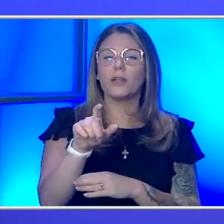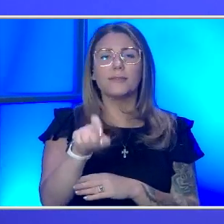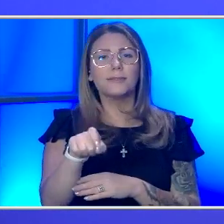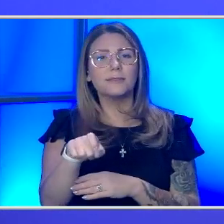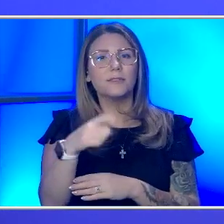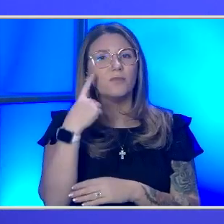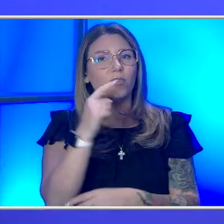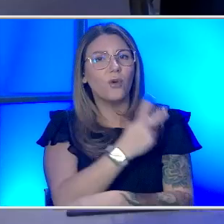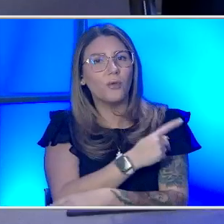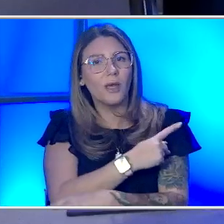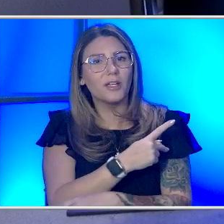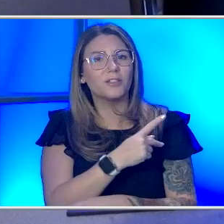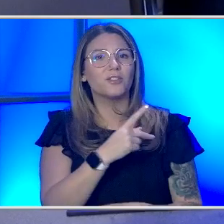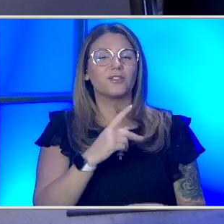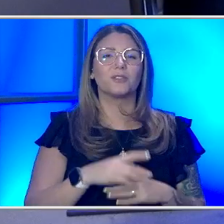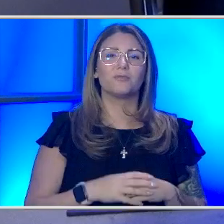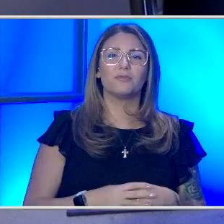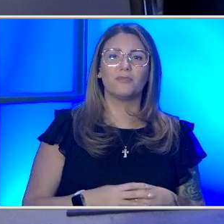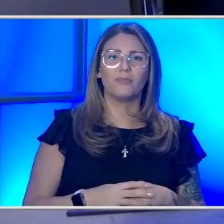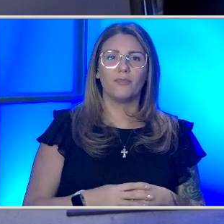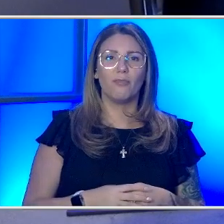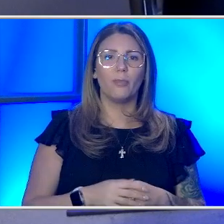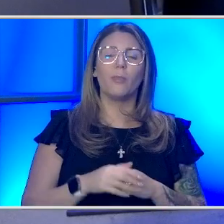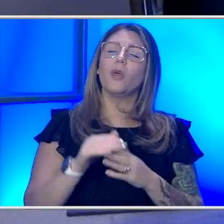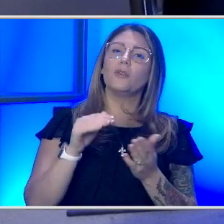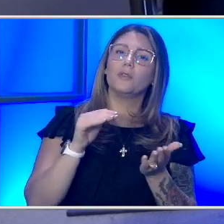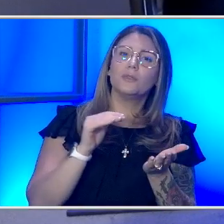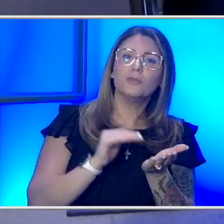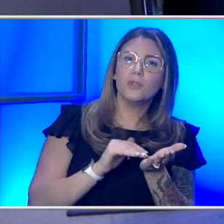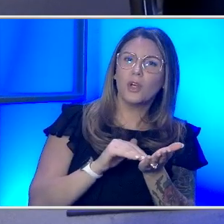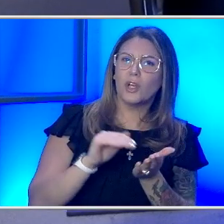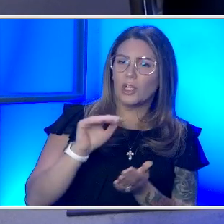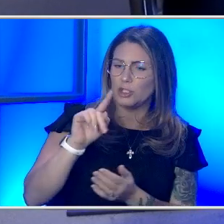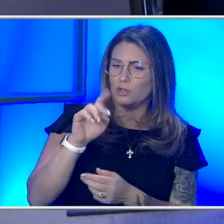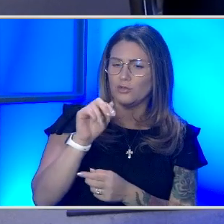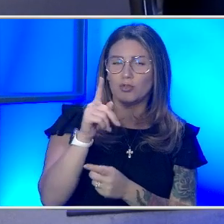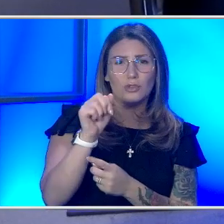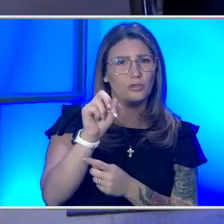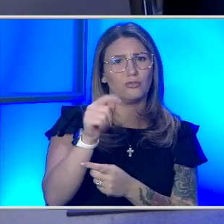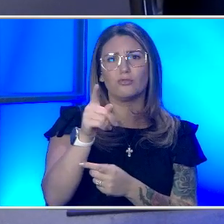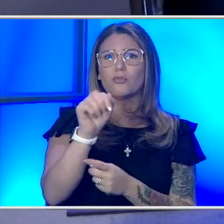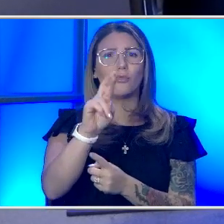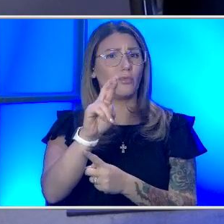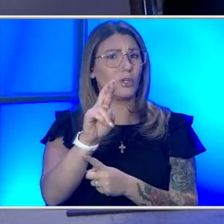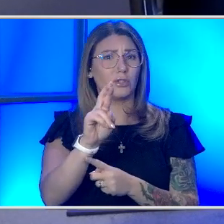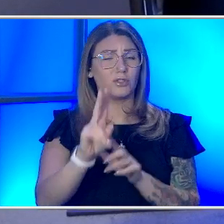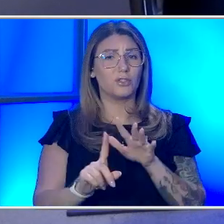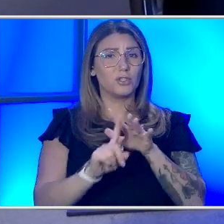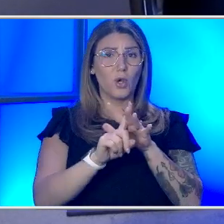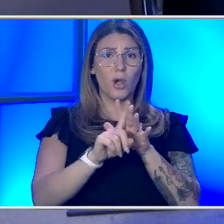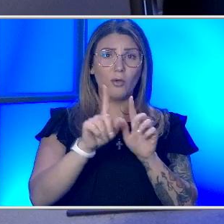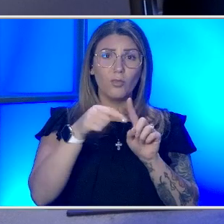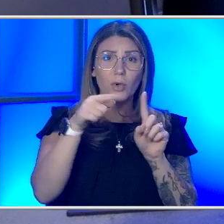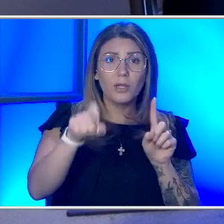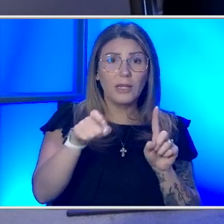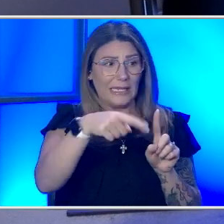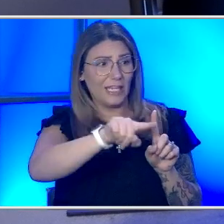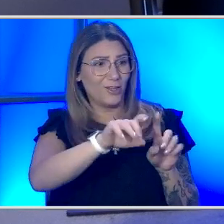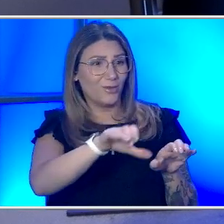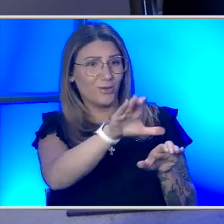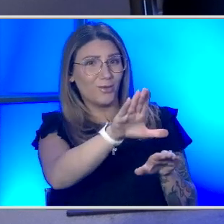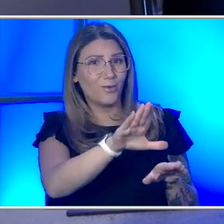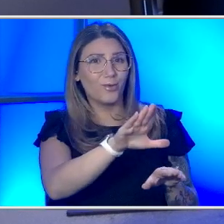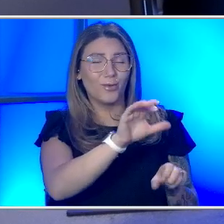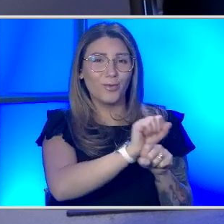that may arrive. So, Dr. Cooper, does blood just magically show up when you need it? Do you just these folks are always doing their job correctly, and all the way back down to Chelsea, so